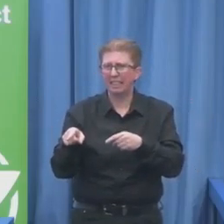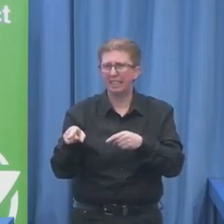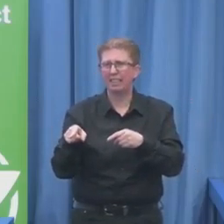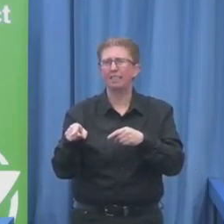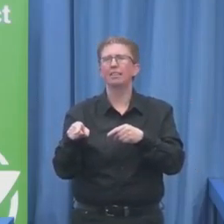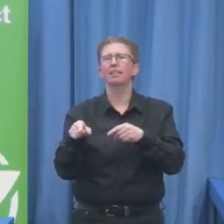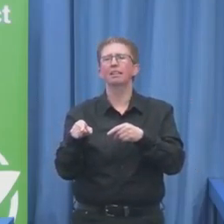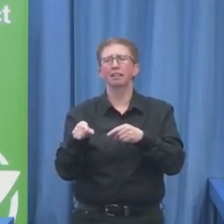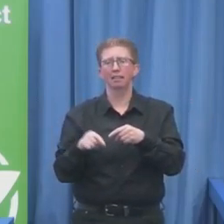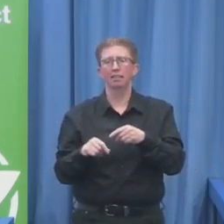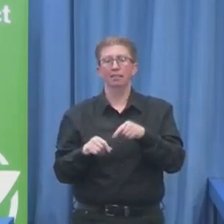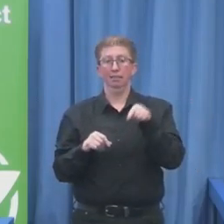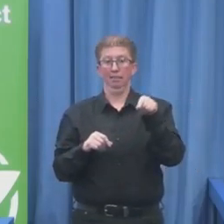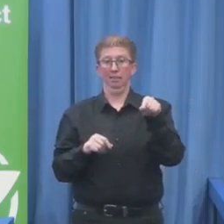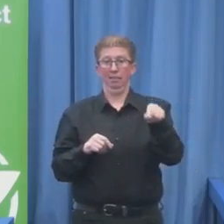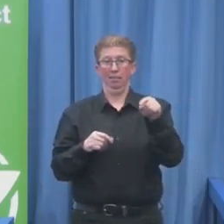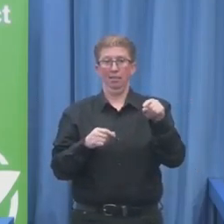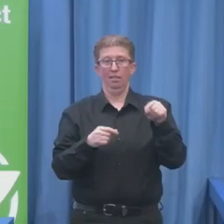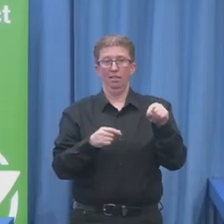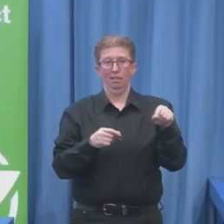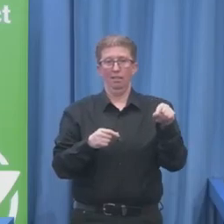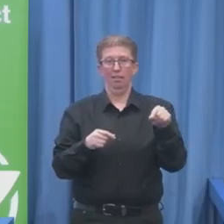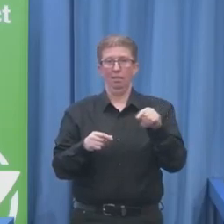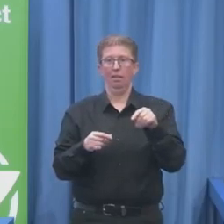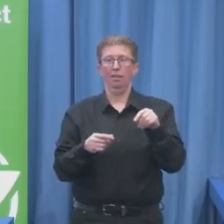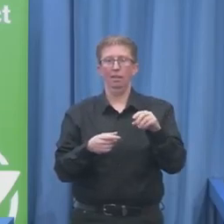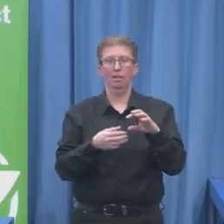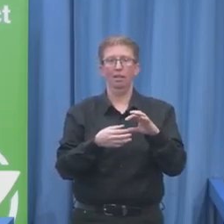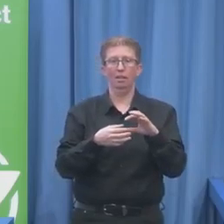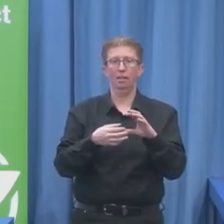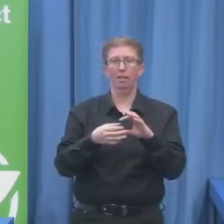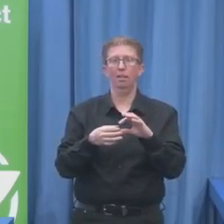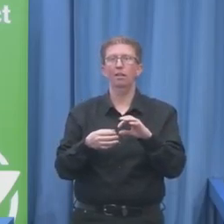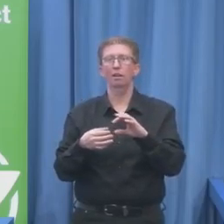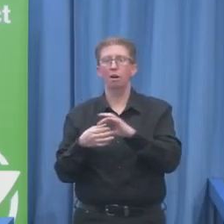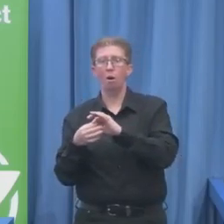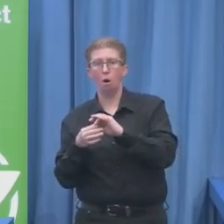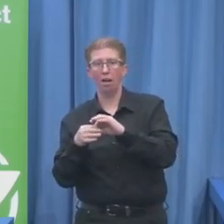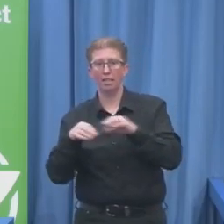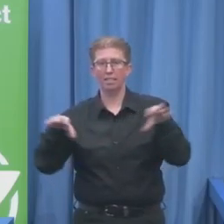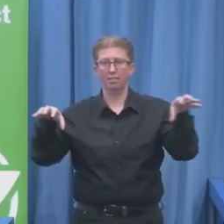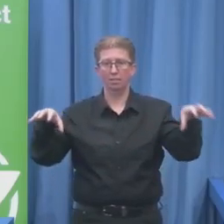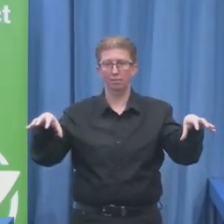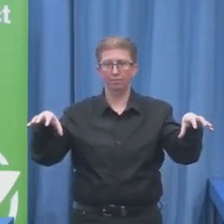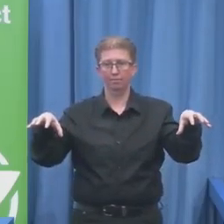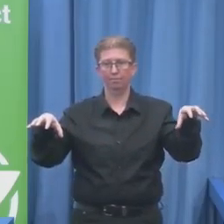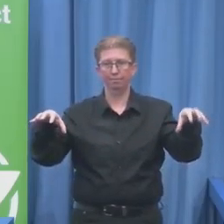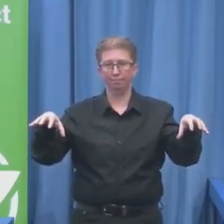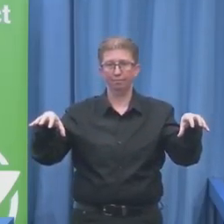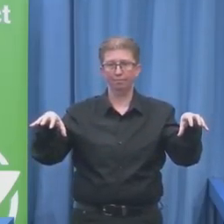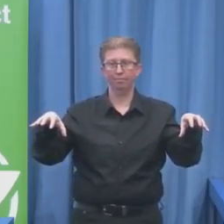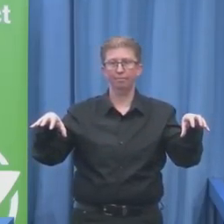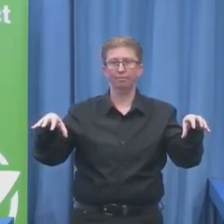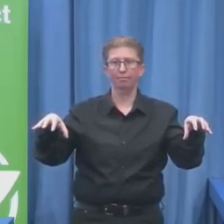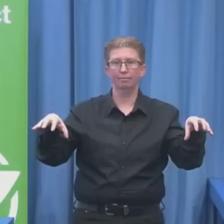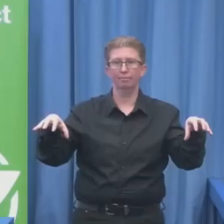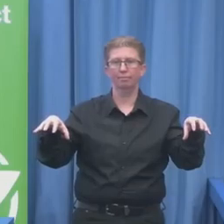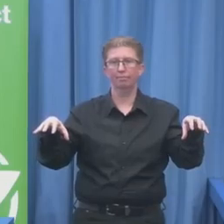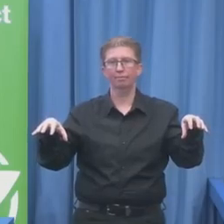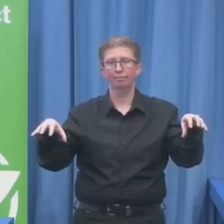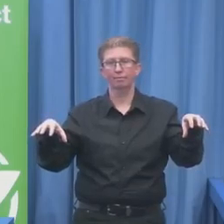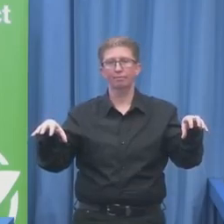So anyone that starts working in our organization is interviewed by one of our service users, and that breaks the hierarchy between the